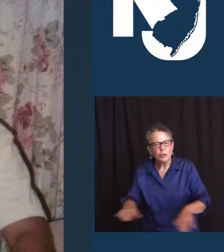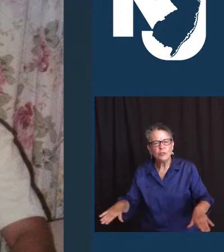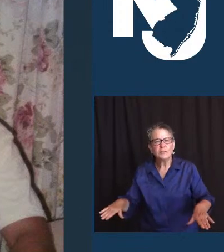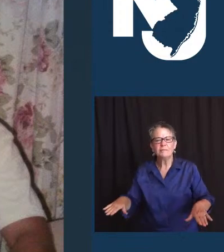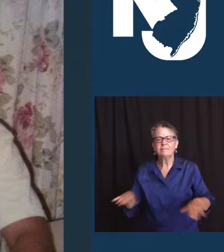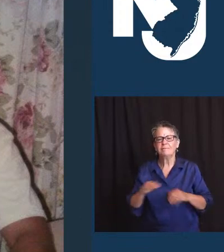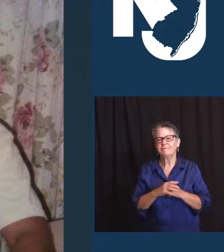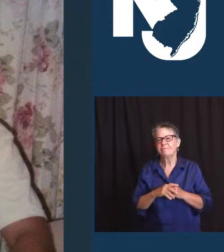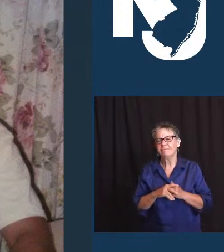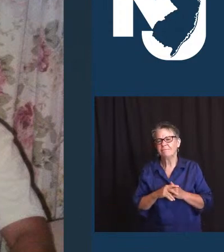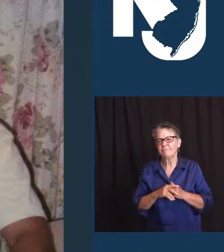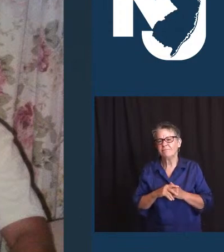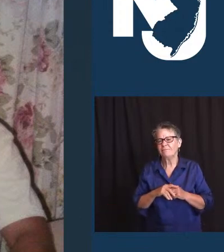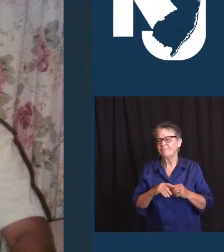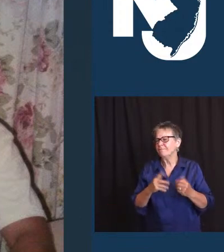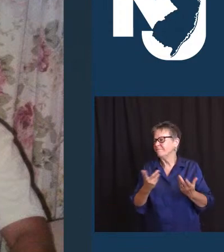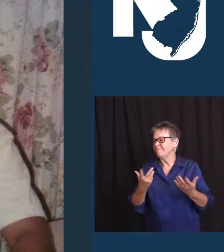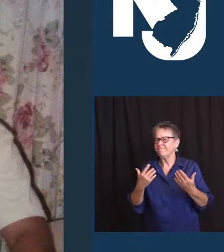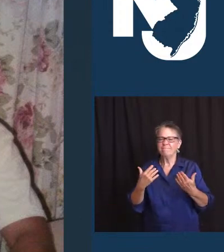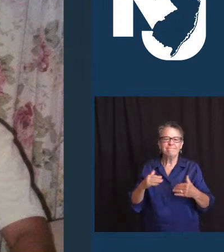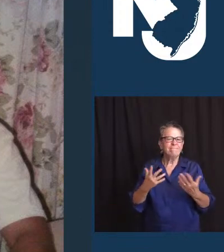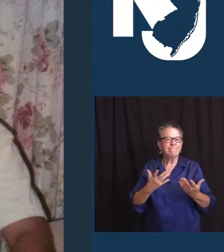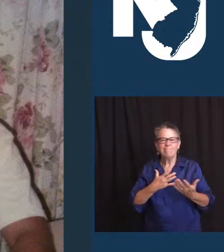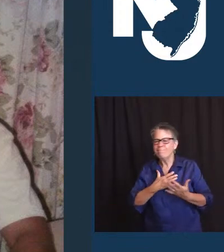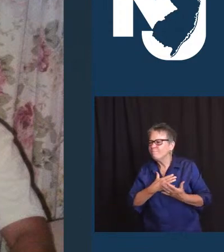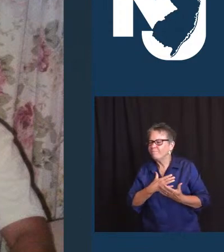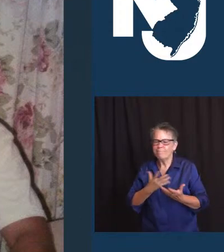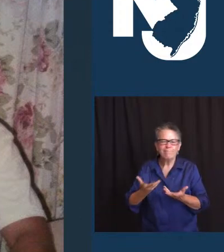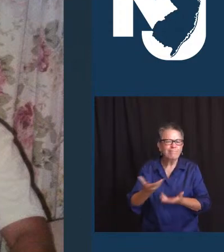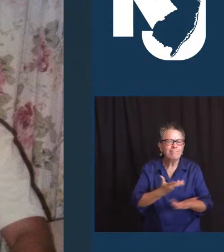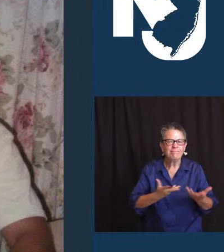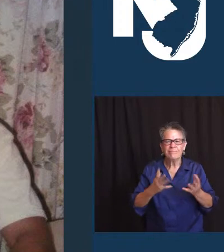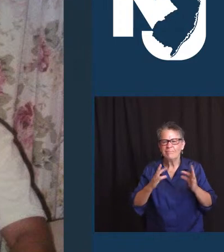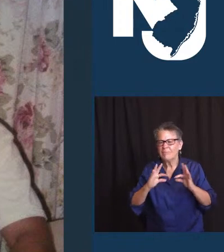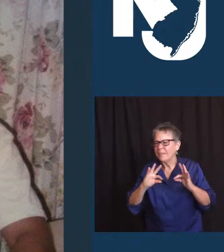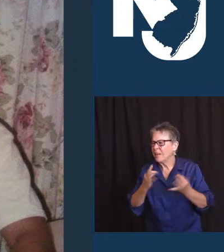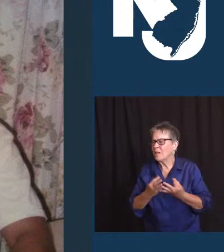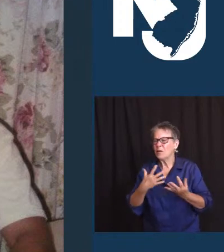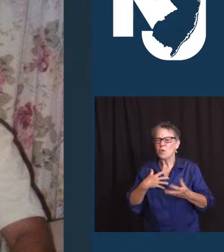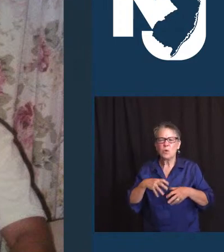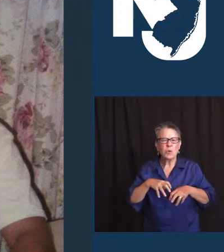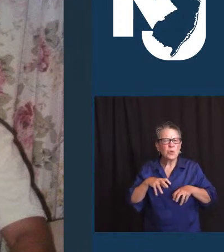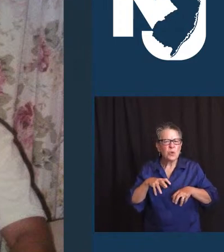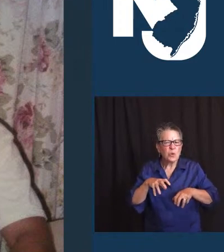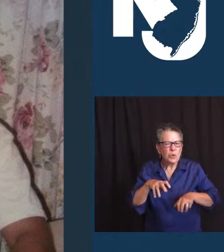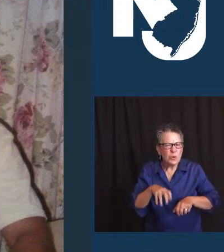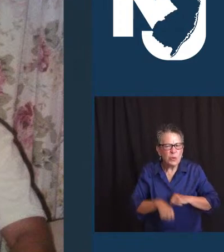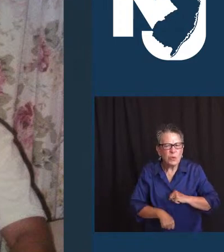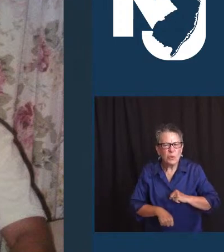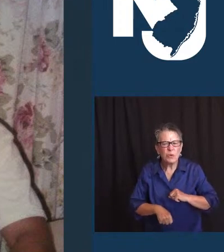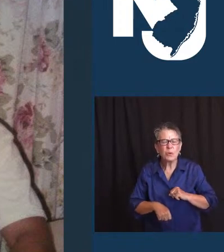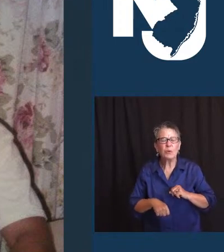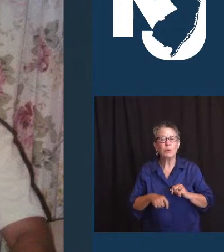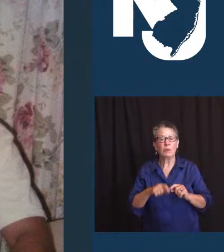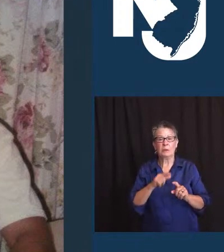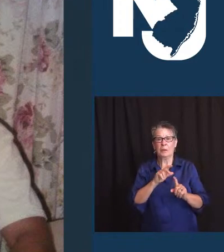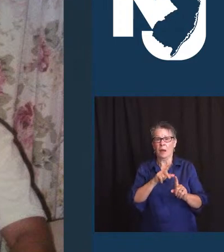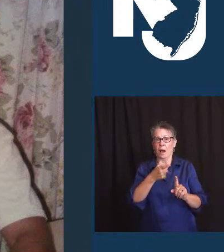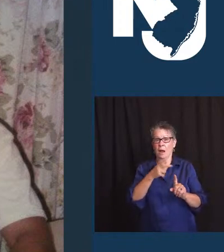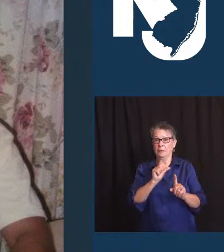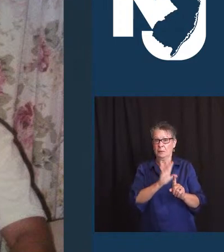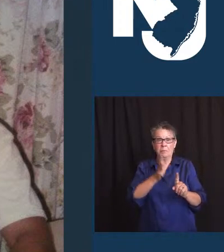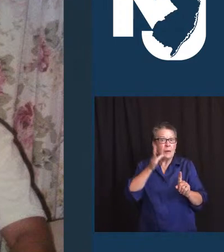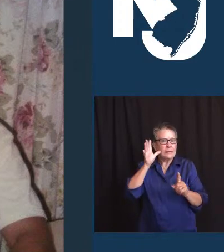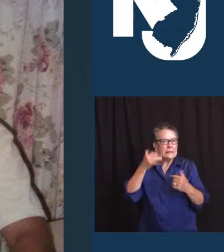his son-in-law, Mike, his granddaughter, Ariana, as well as his parents, Patrick and Georgia, his sister, Marcina, and